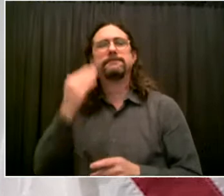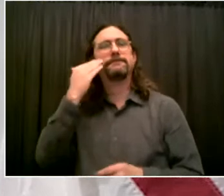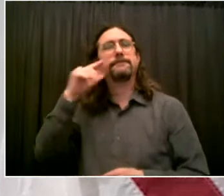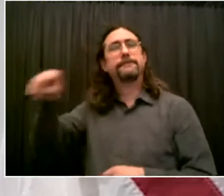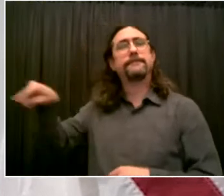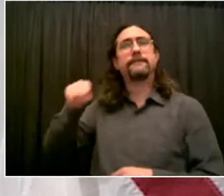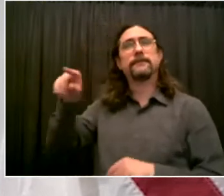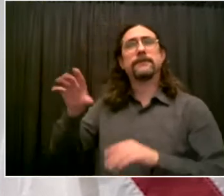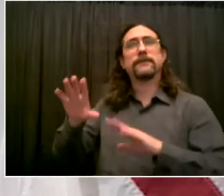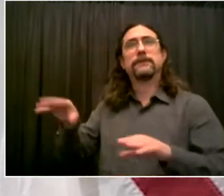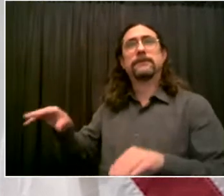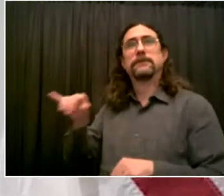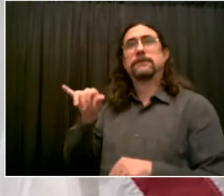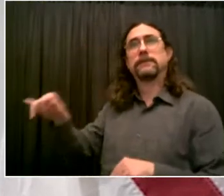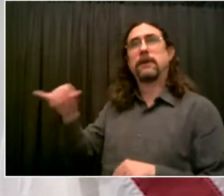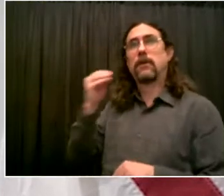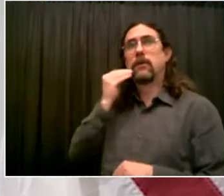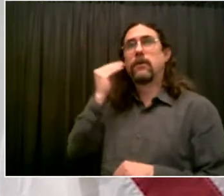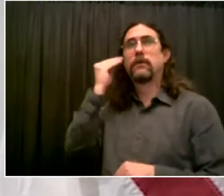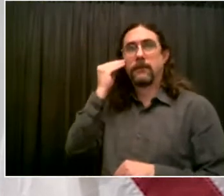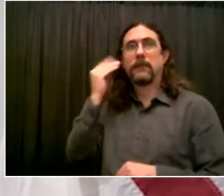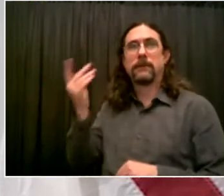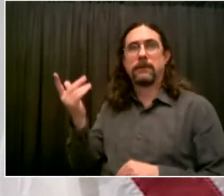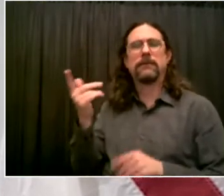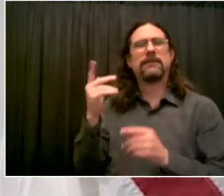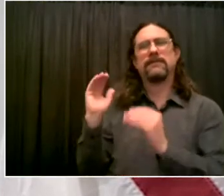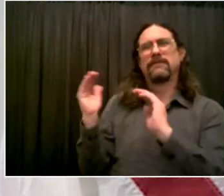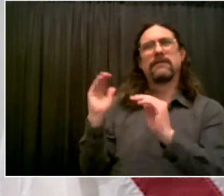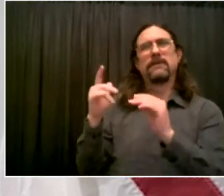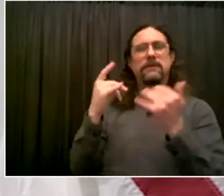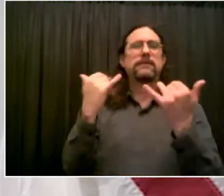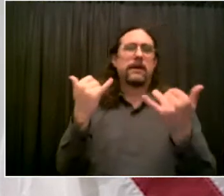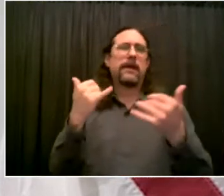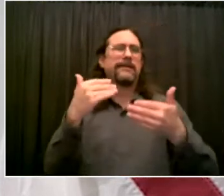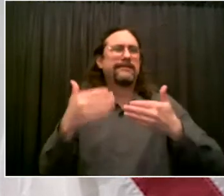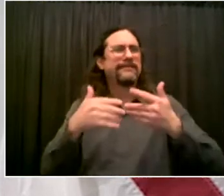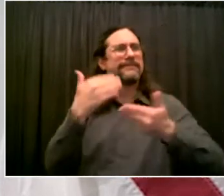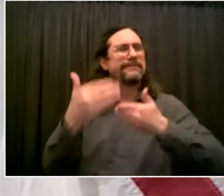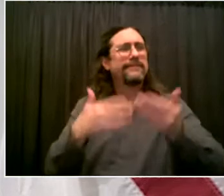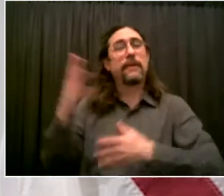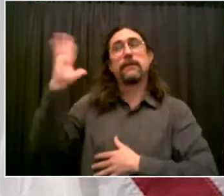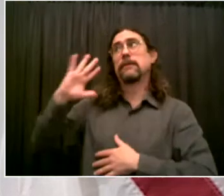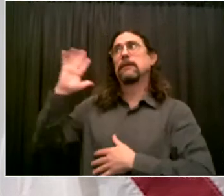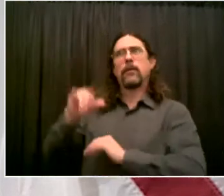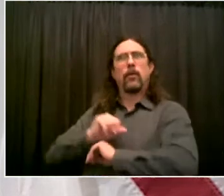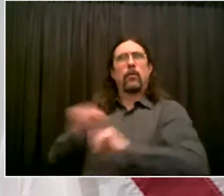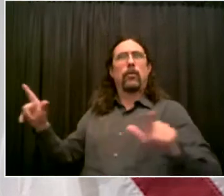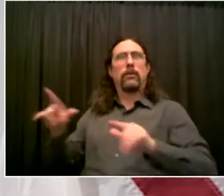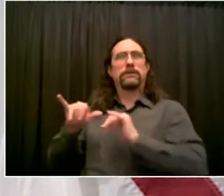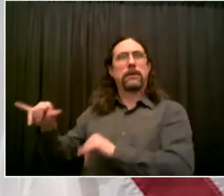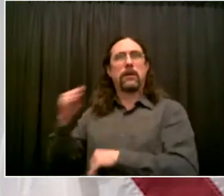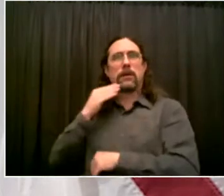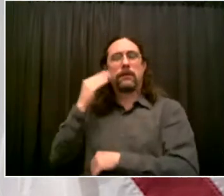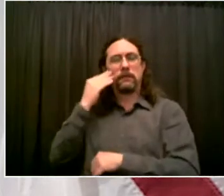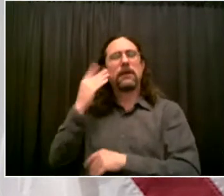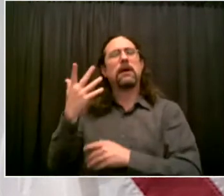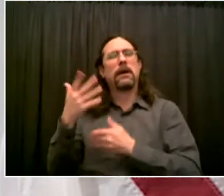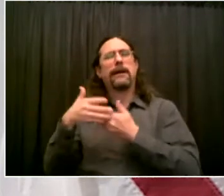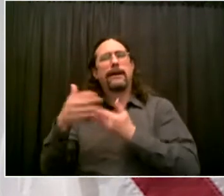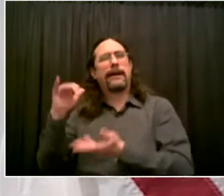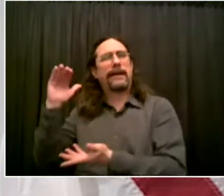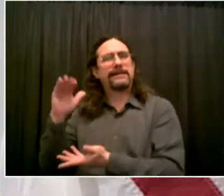That is extraordinarily valuable. And any number of days where kids are getting that help and support in